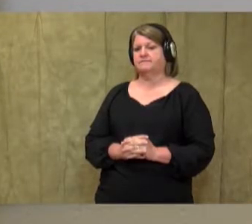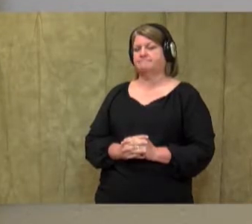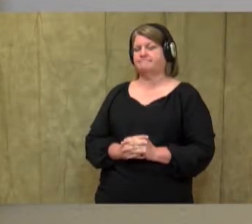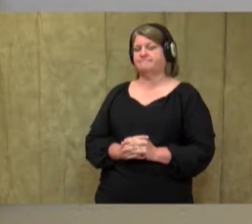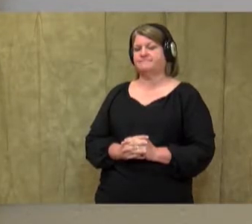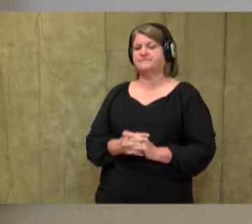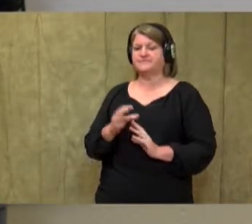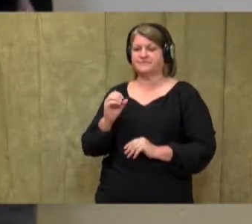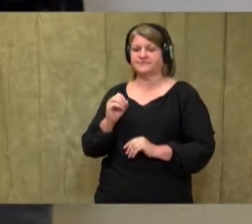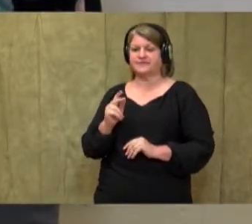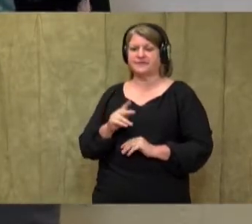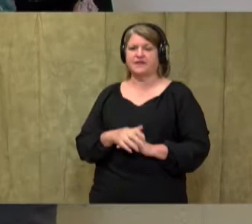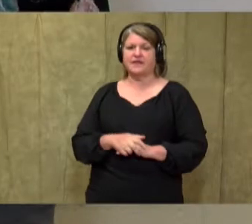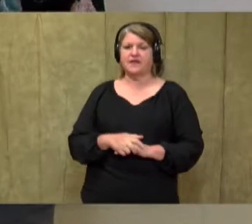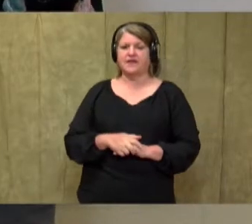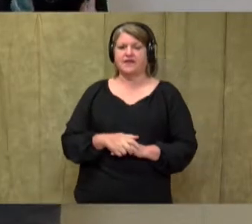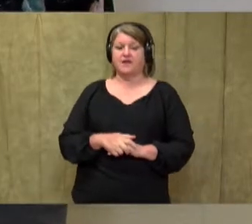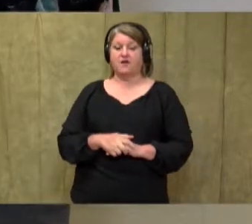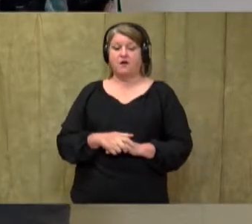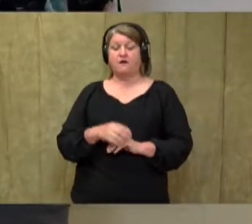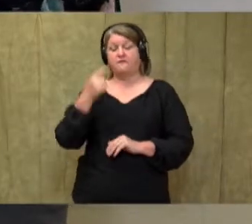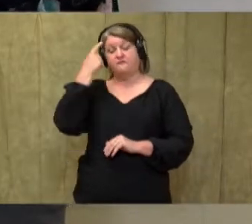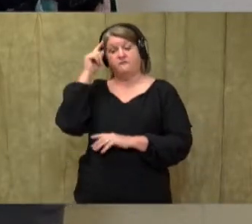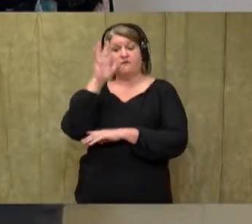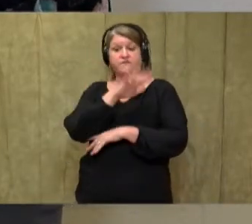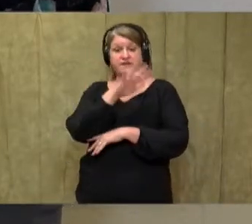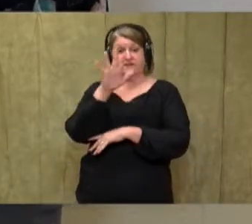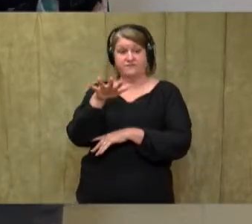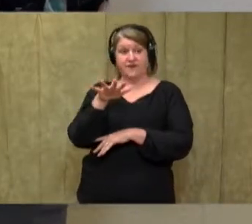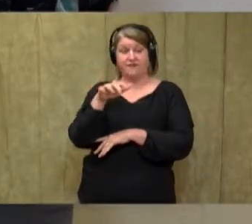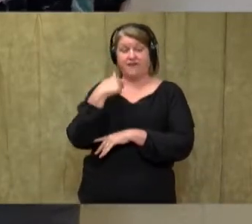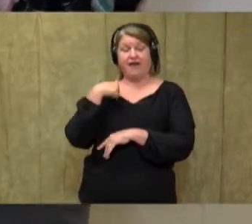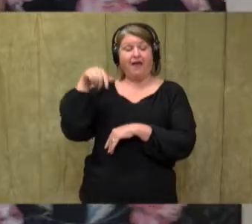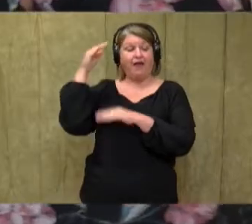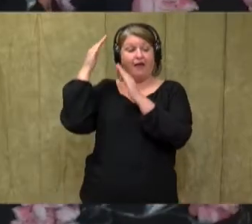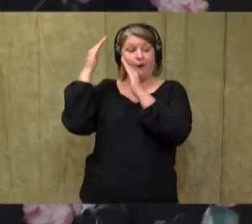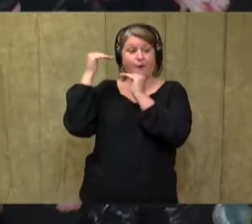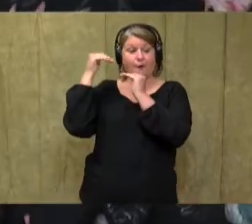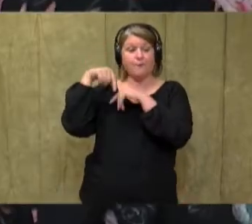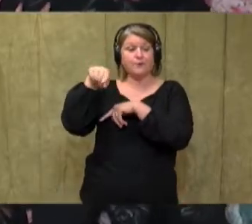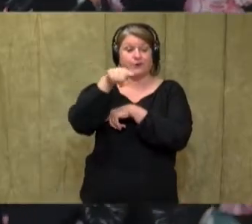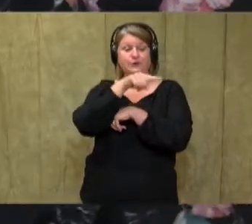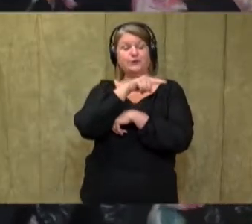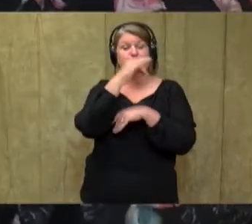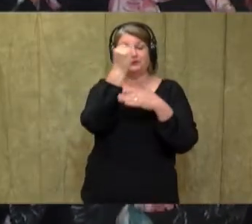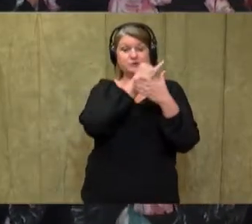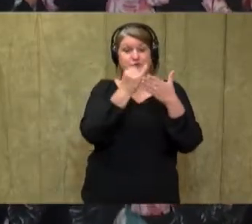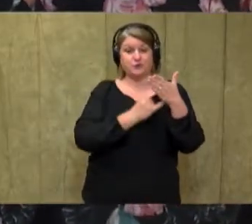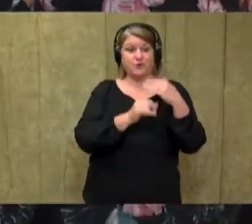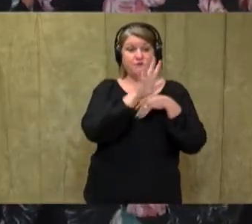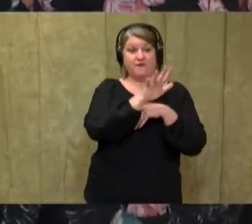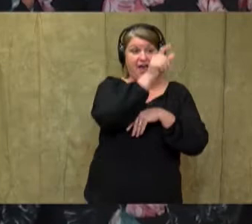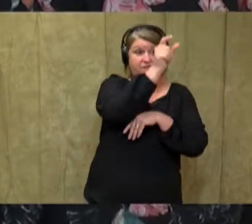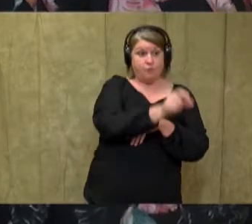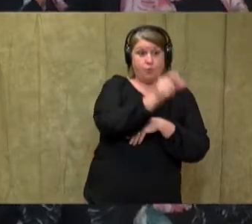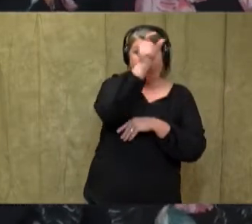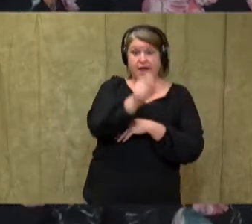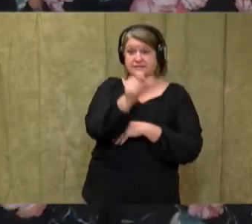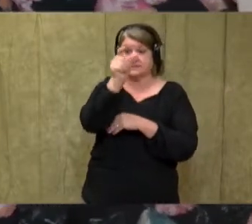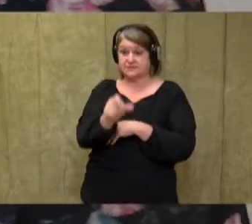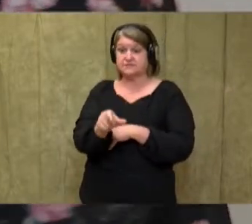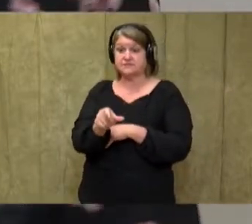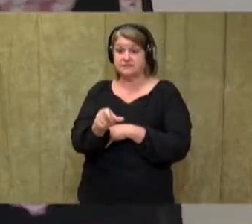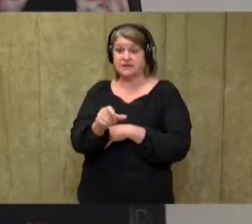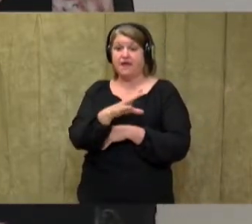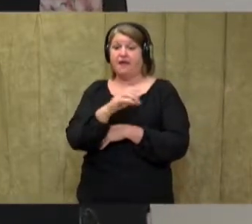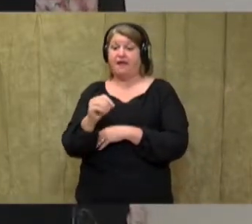All right. So for 55, I hope you drew 5 rods